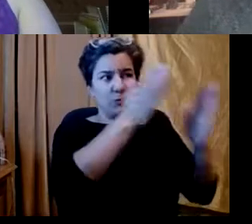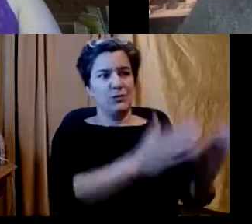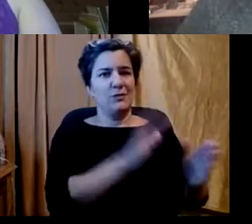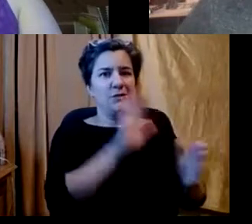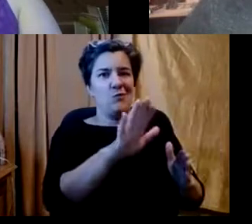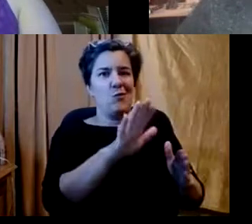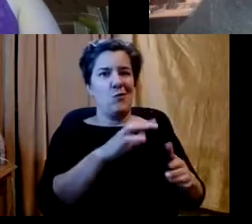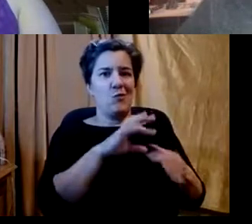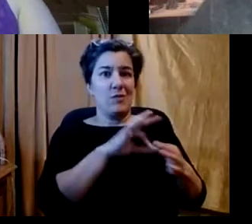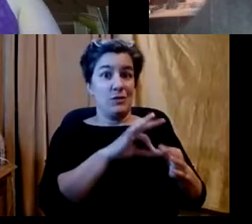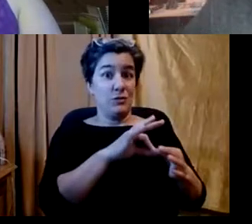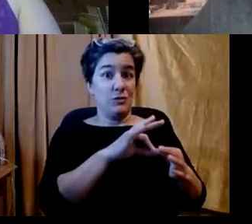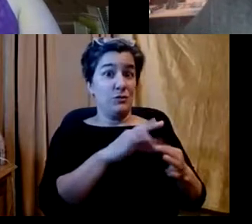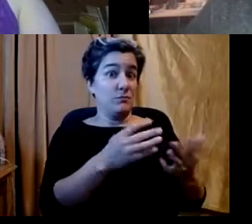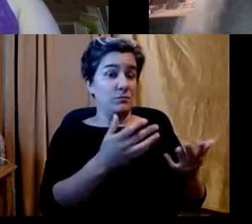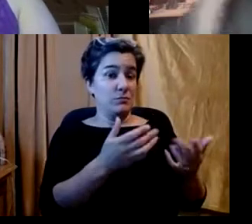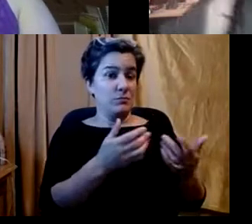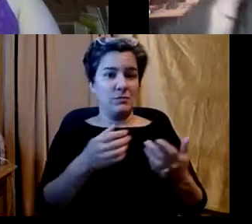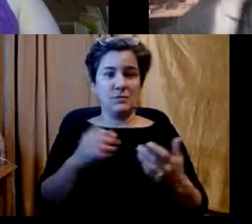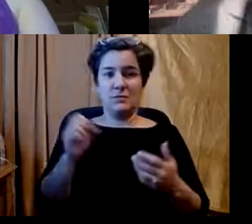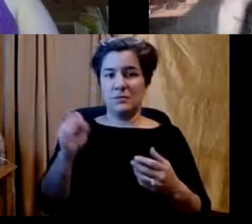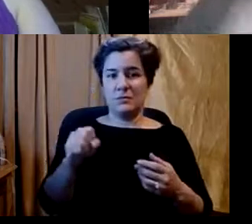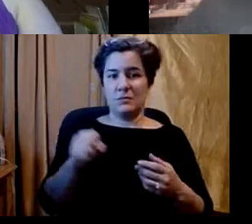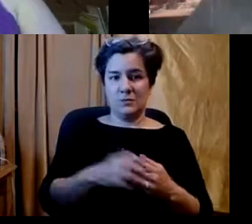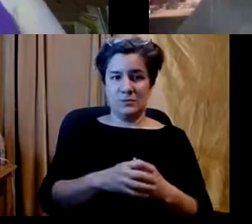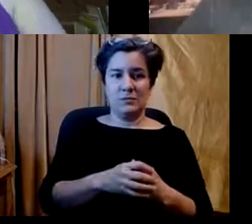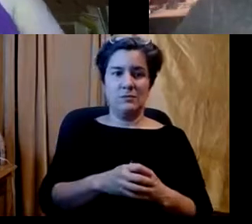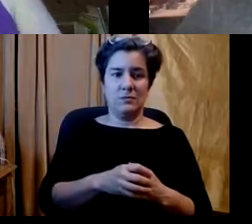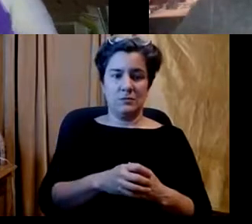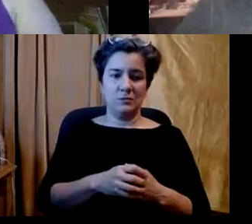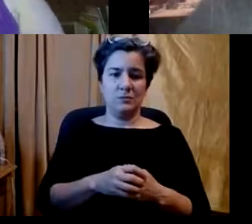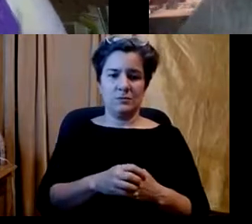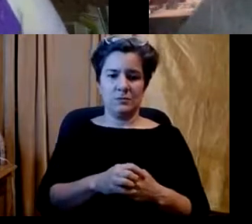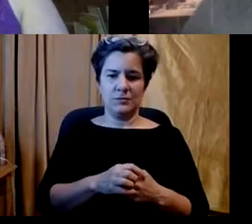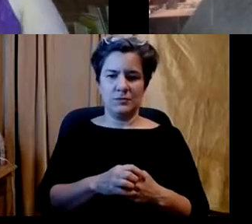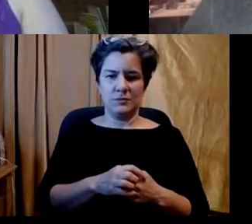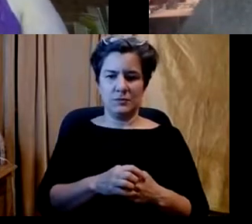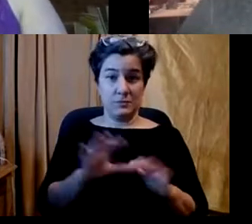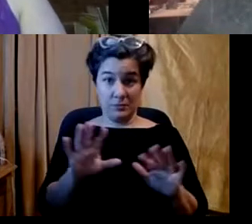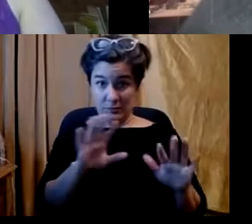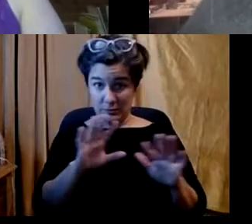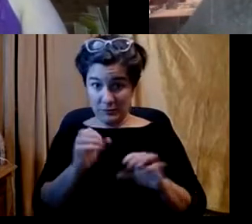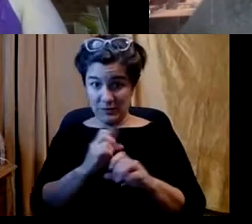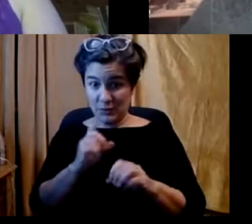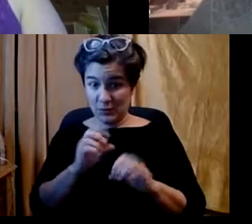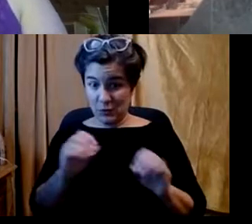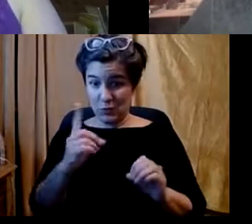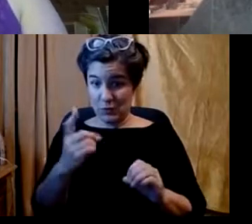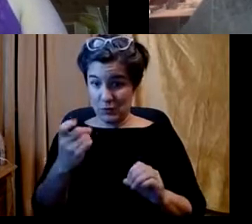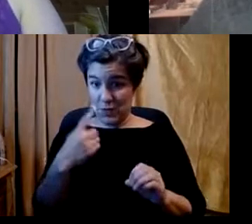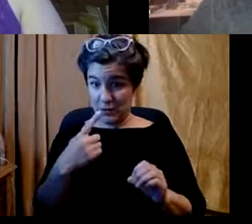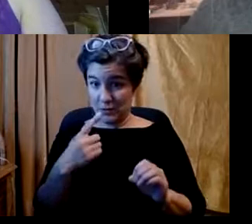You want me to start now, Laura? Yeah, it's great. I'm just checking on, like, want to make sure no one wants to ask a question first. If someone wants to ask a